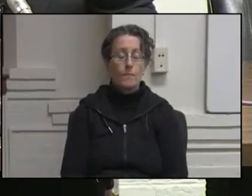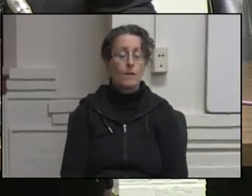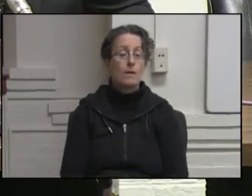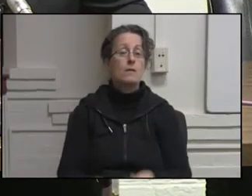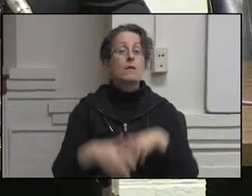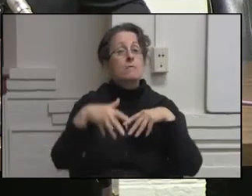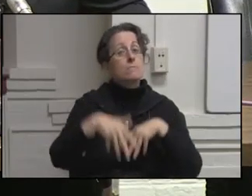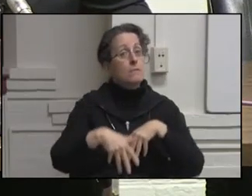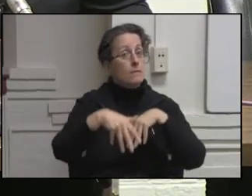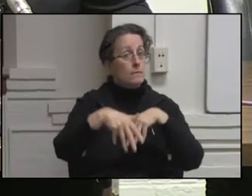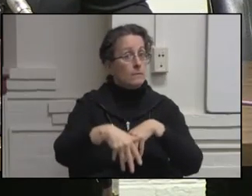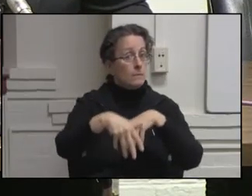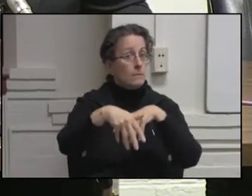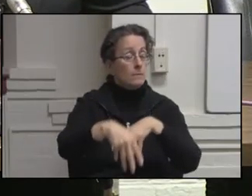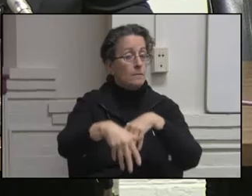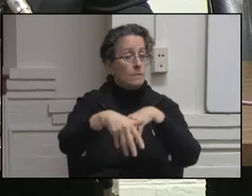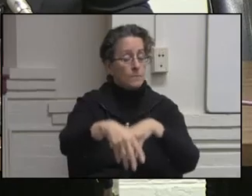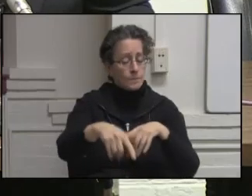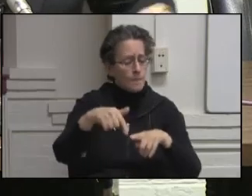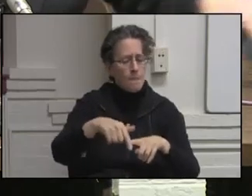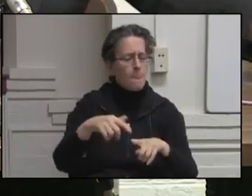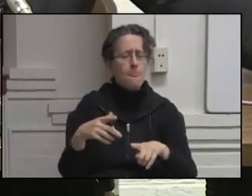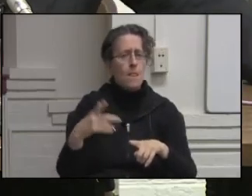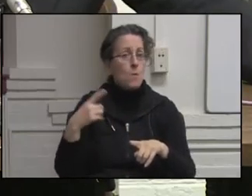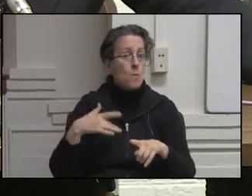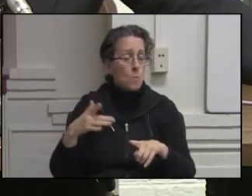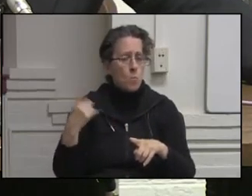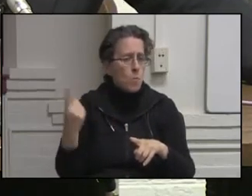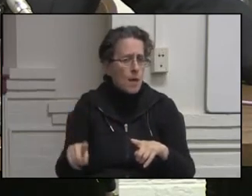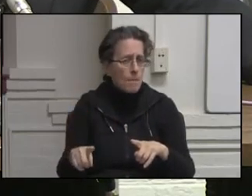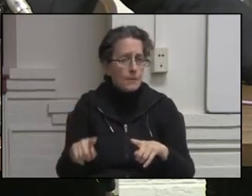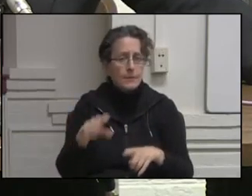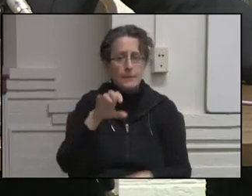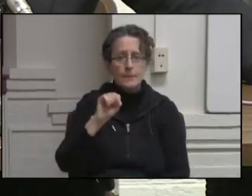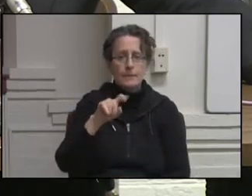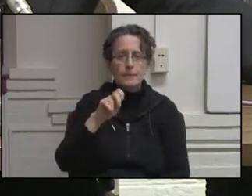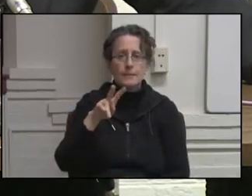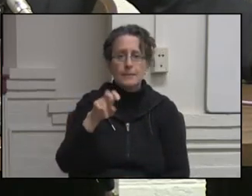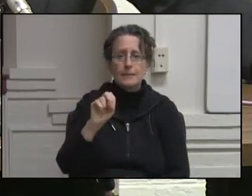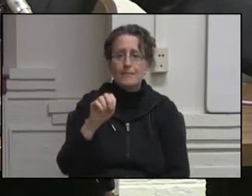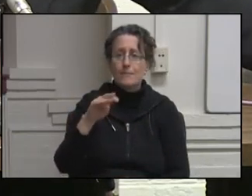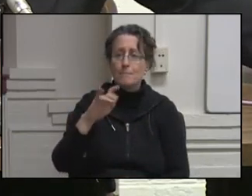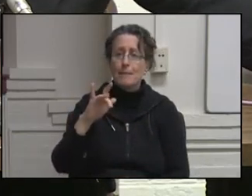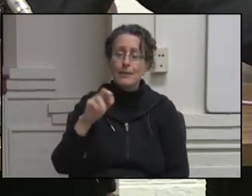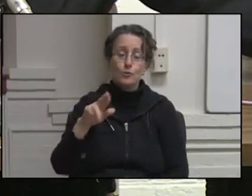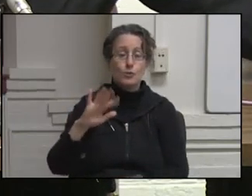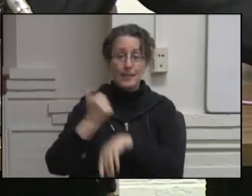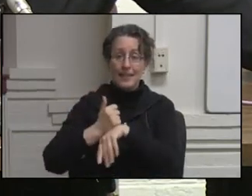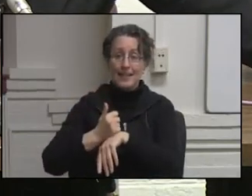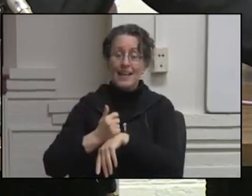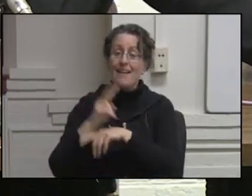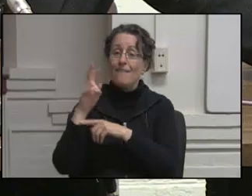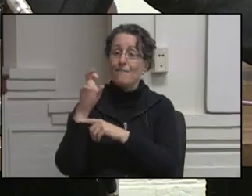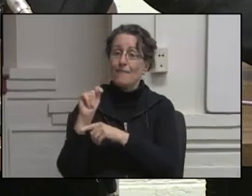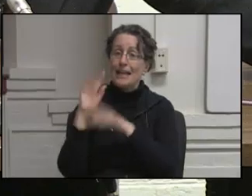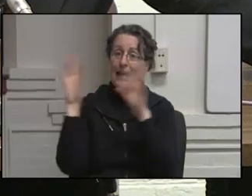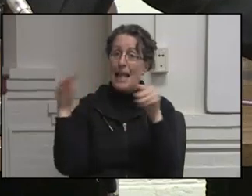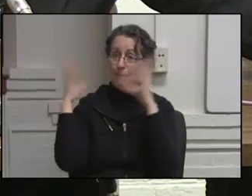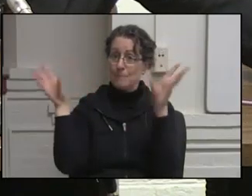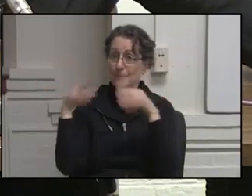marching, Steve Major, in his veterinary ambulance, also there's a